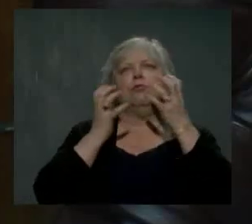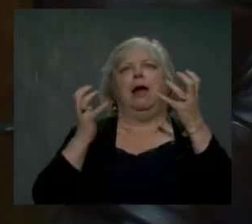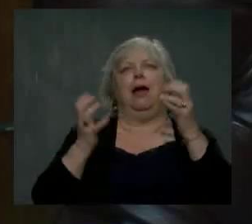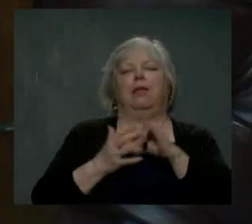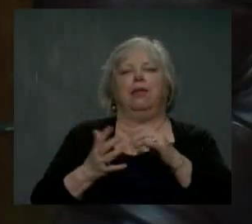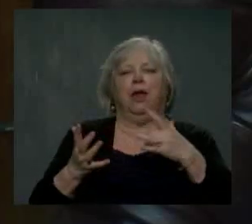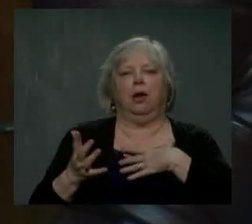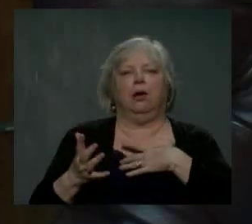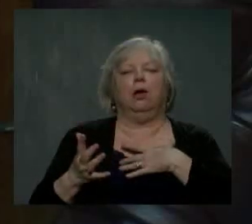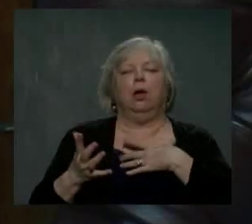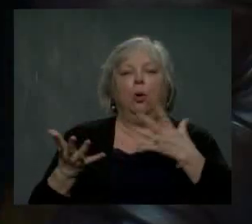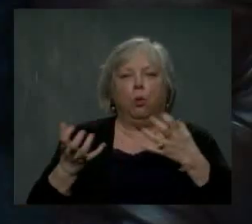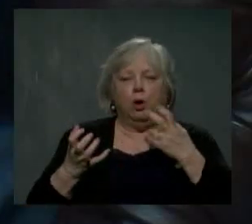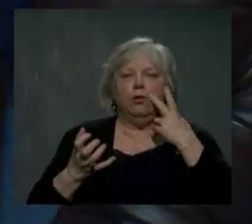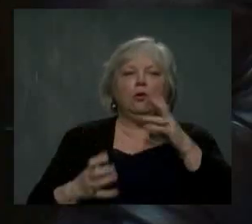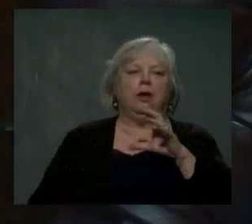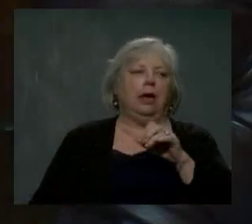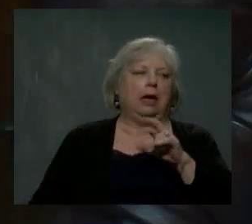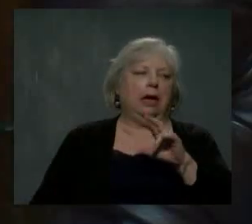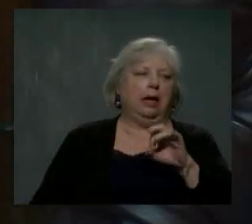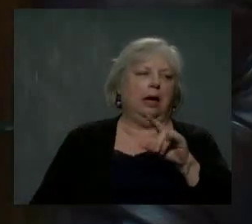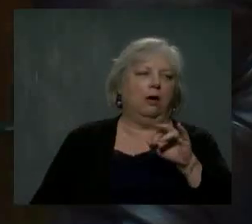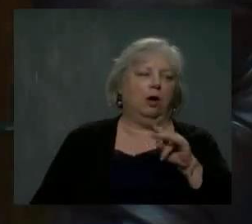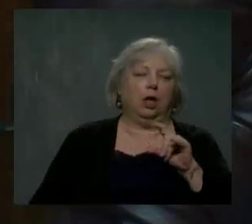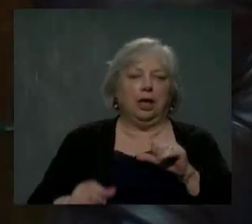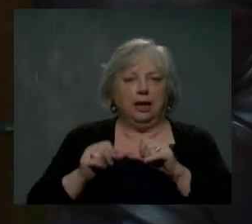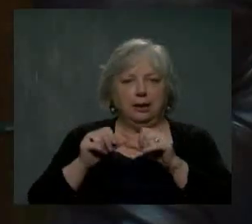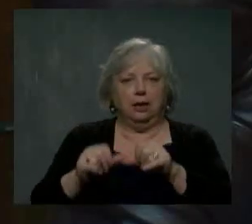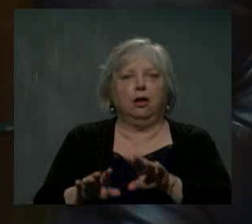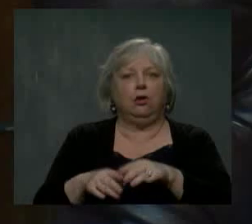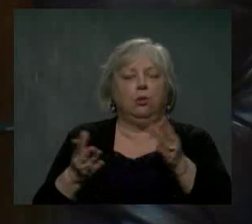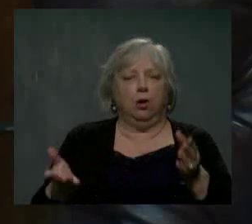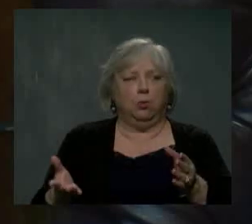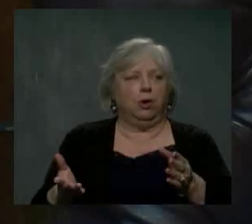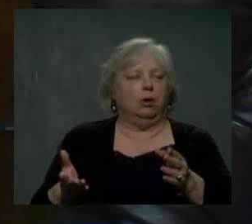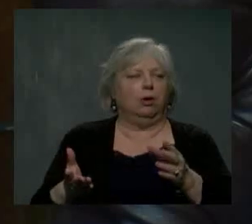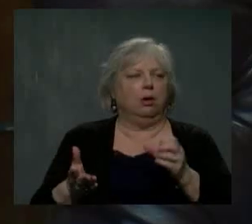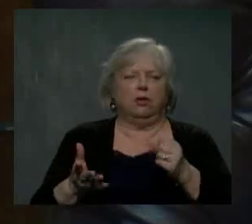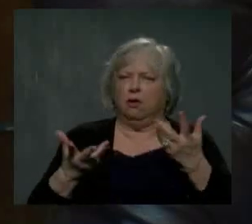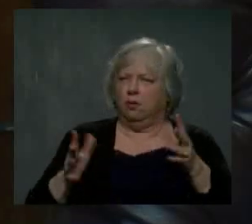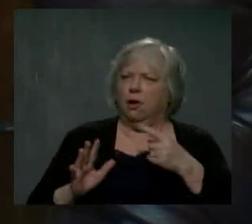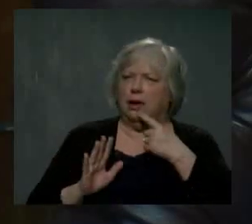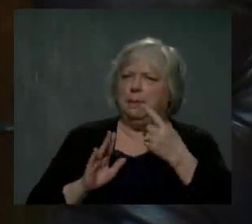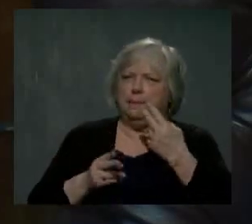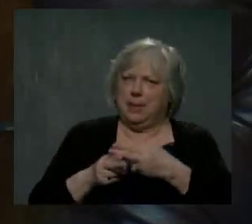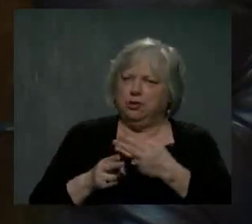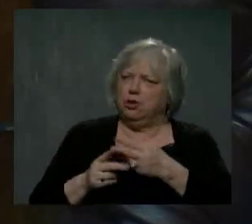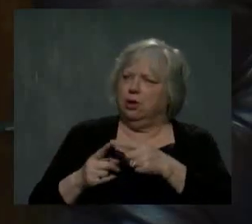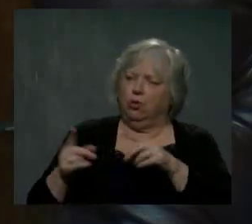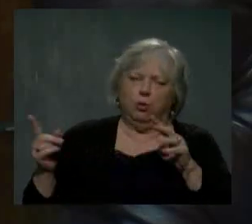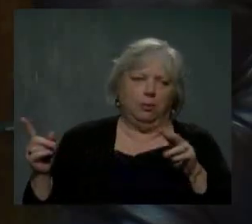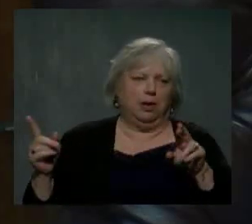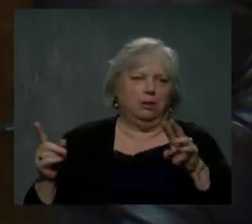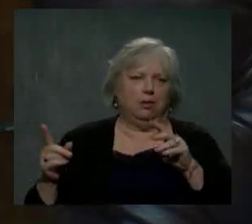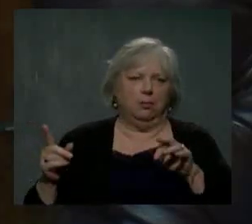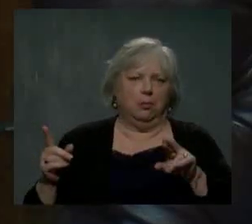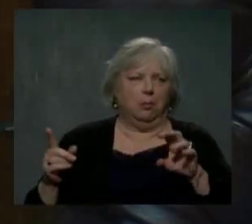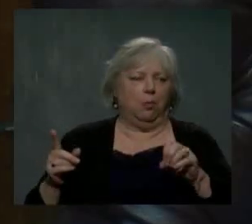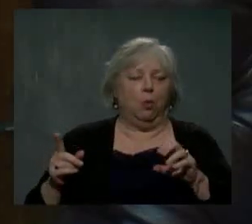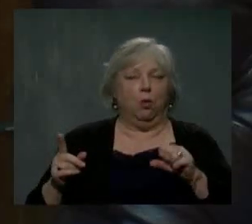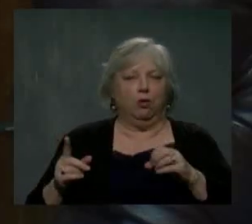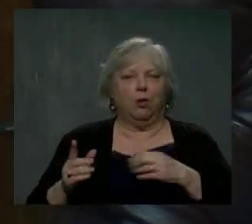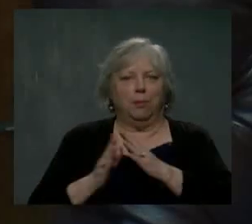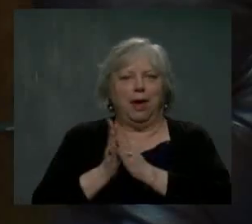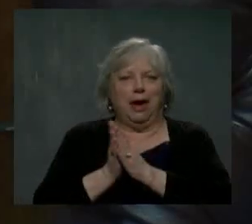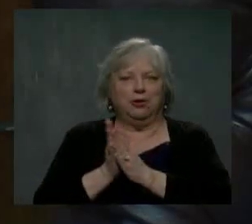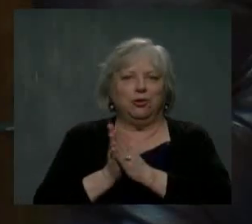see CareLink's remain open. So I've already mentioned this to Mr. Moore, so I'm anxious to